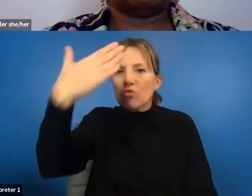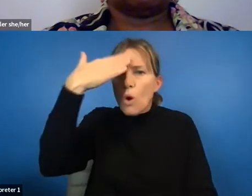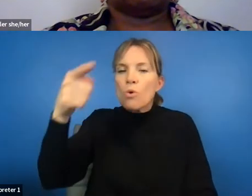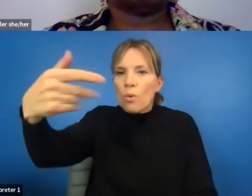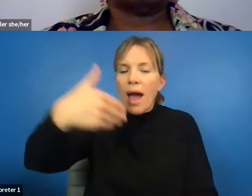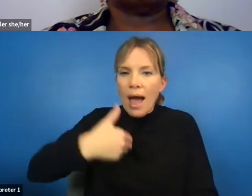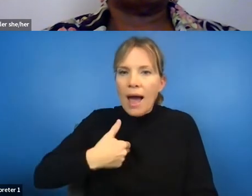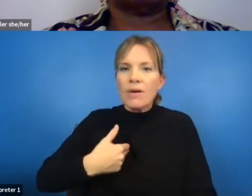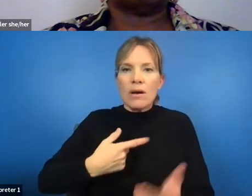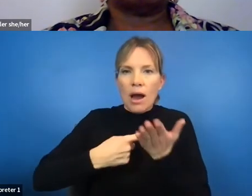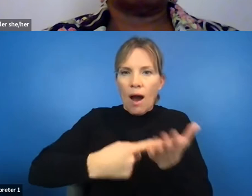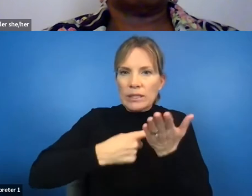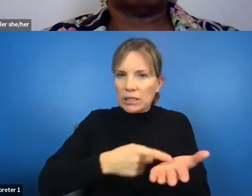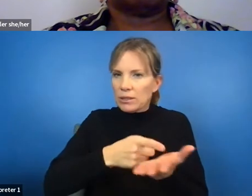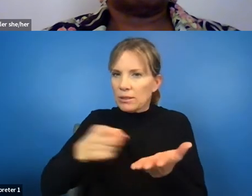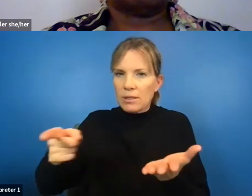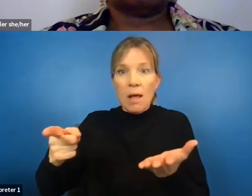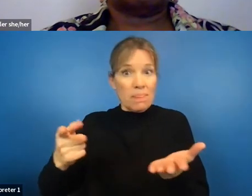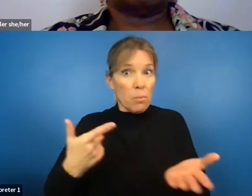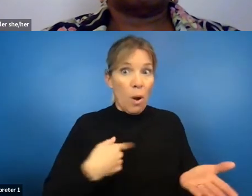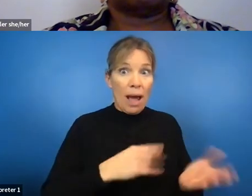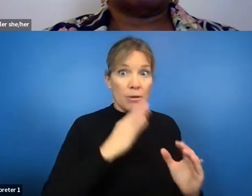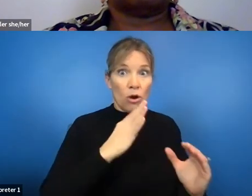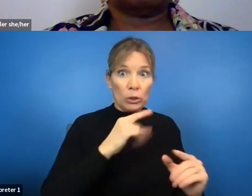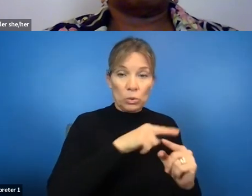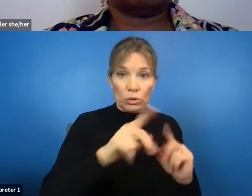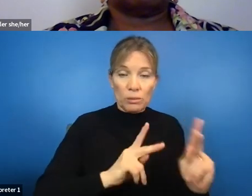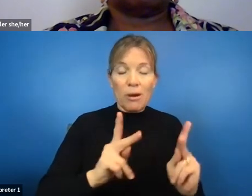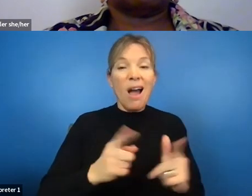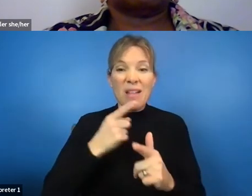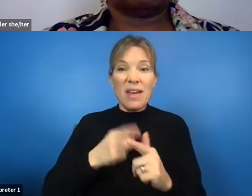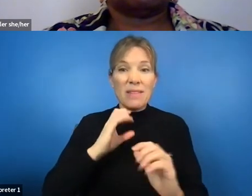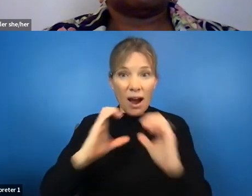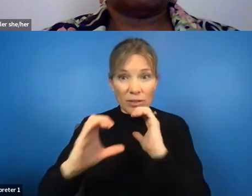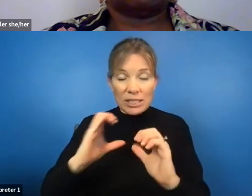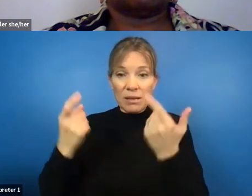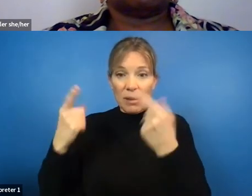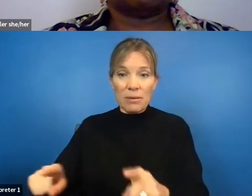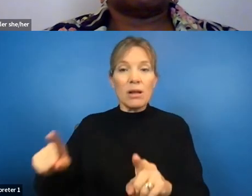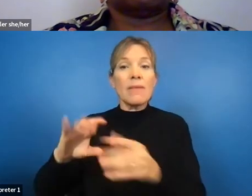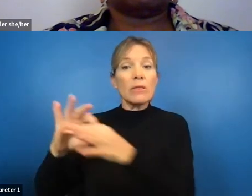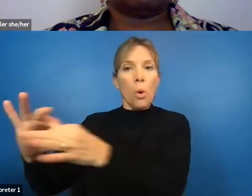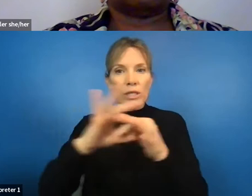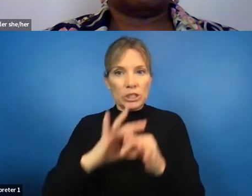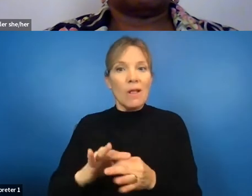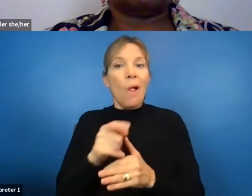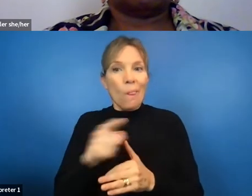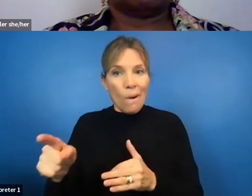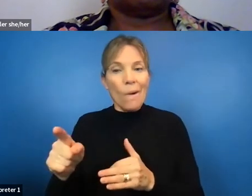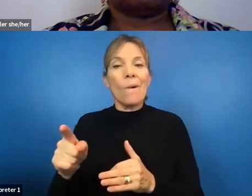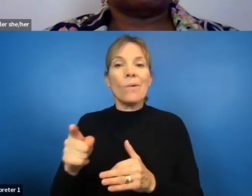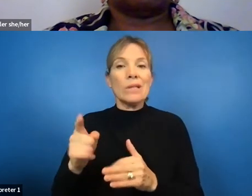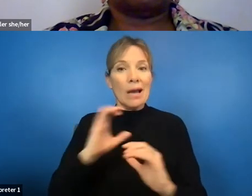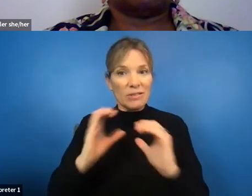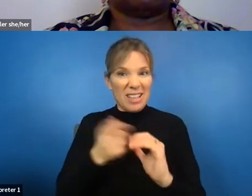have conversations, that those conversations that I can have, but there's conversations that the coalition can have,